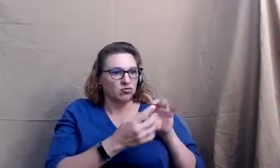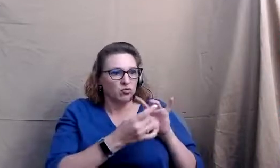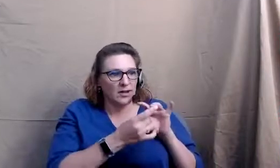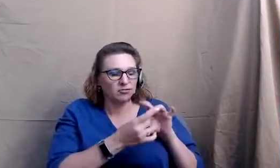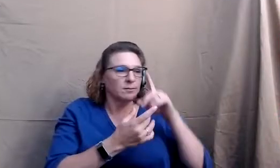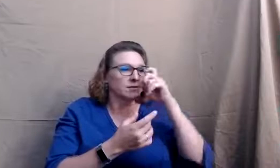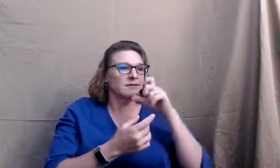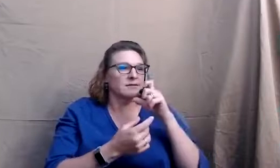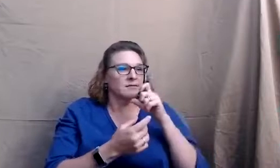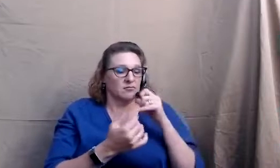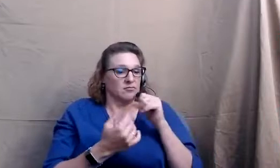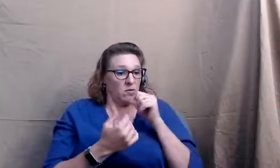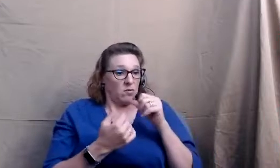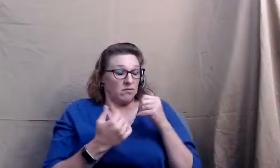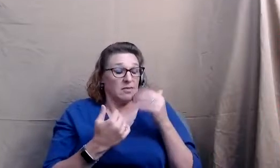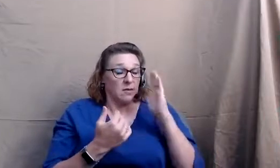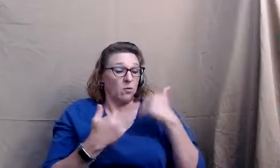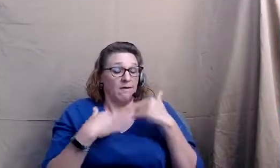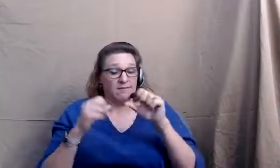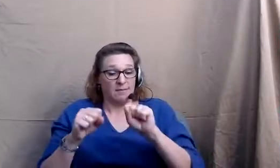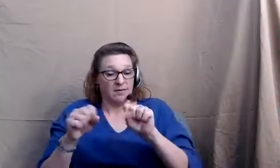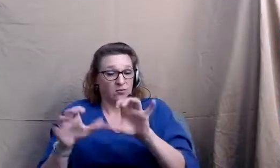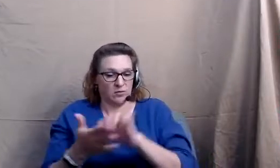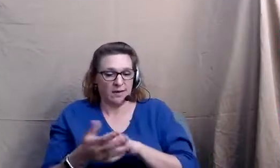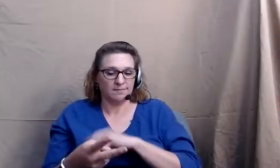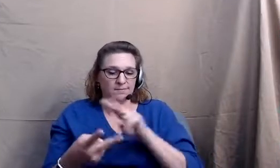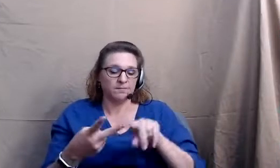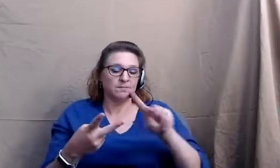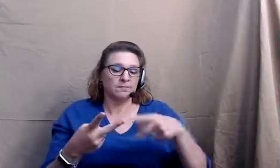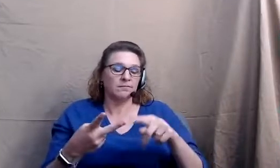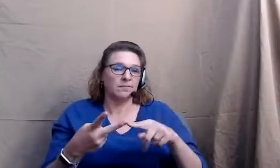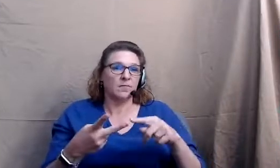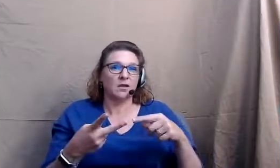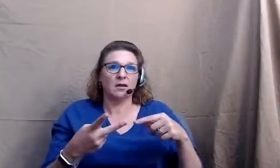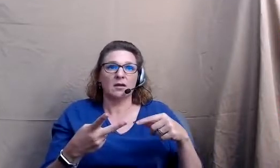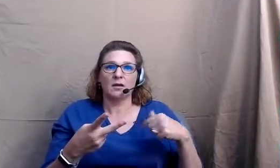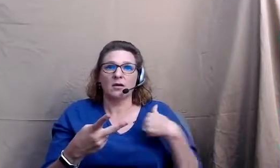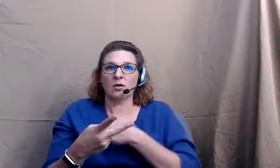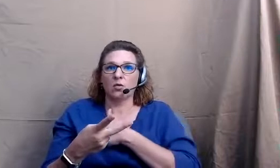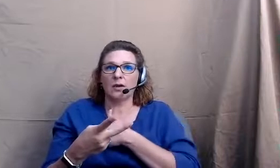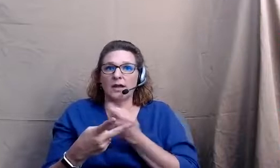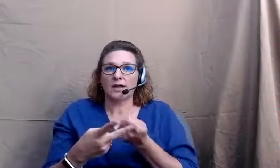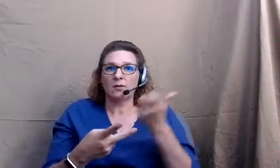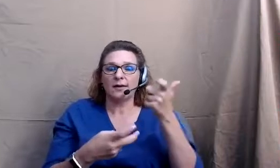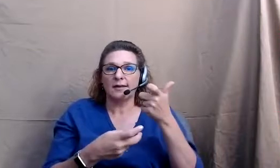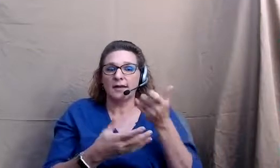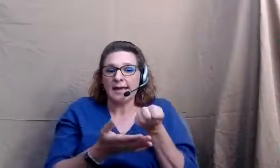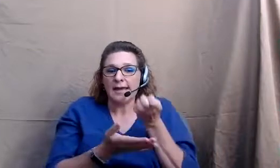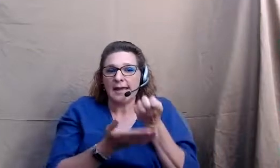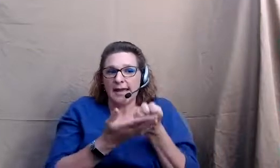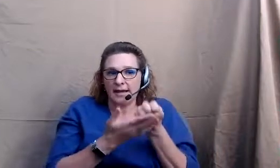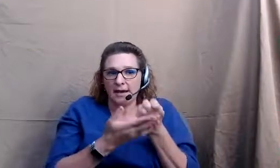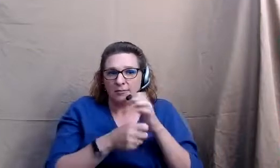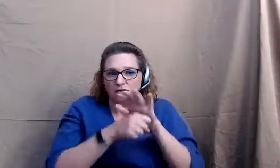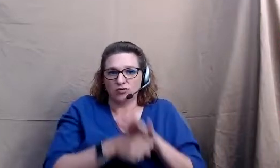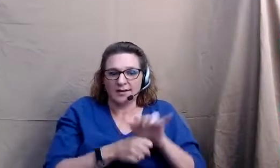that. They have the resourcing to do that. The second thing that it means is that we alleviate, again, some of that economic stress that's driving the perpetration of intimate